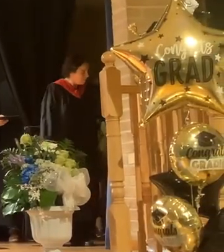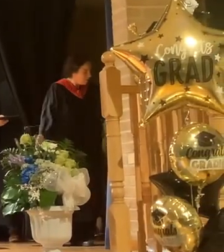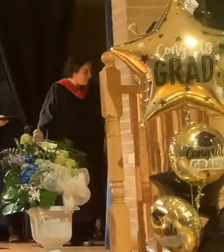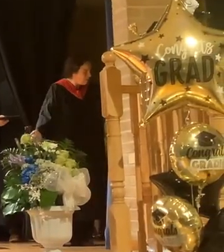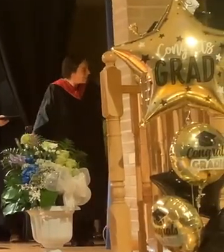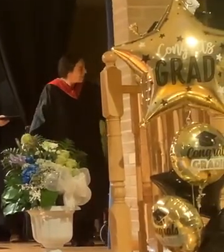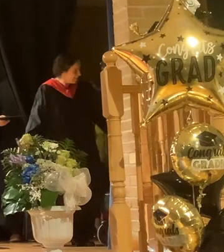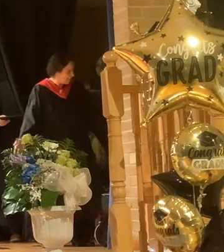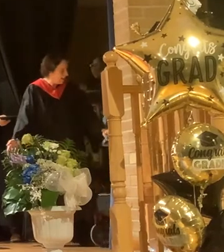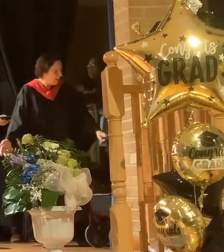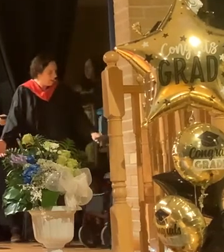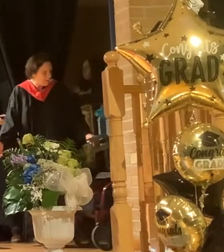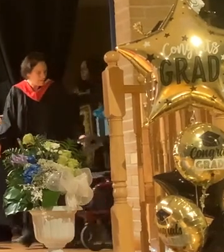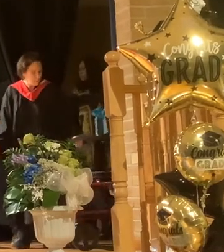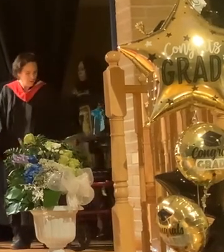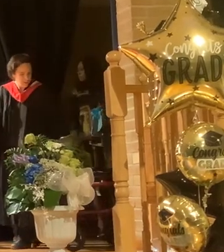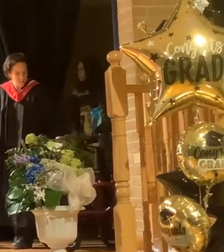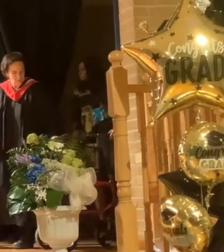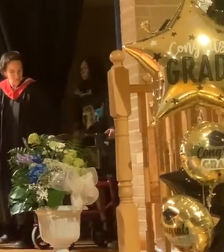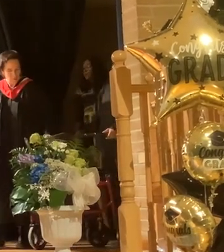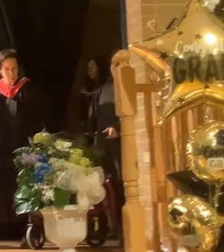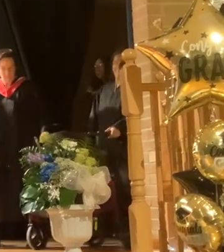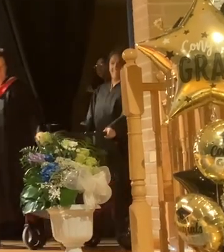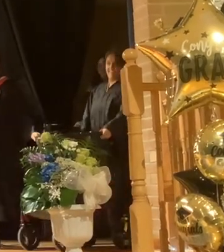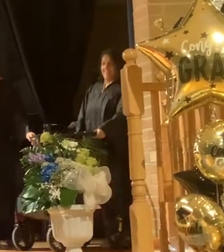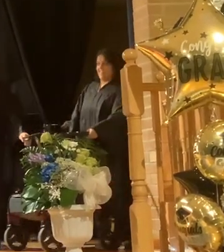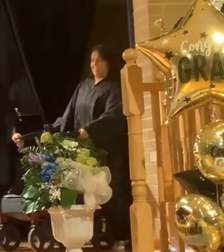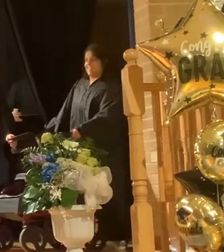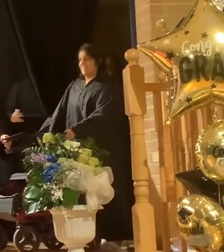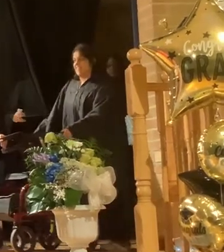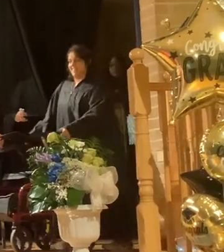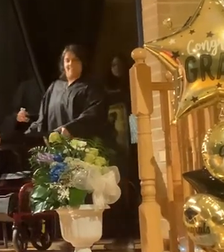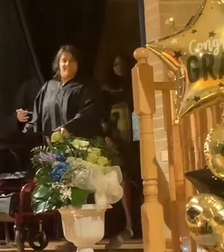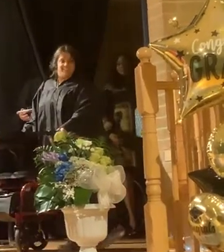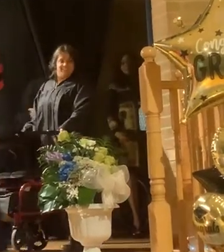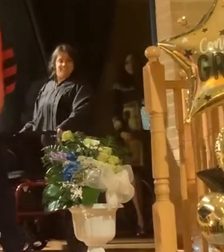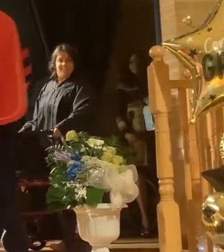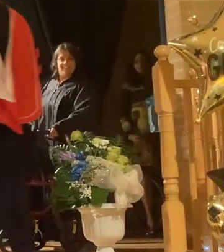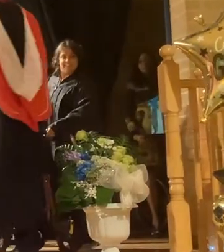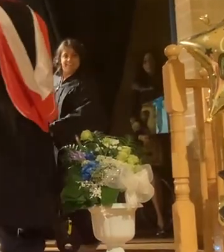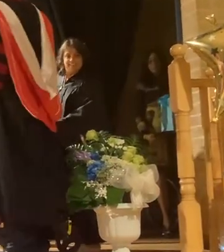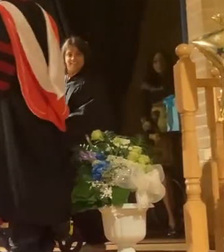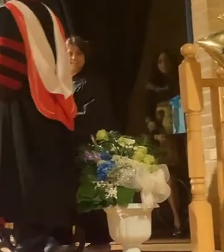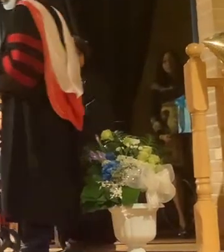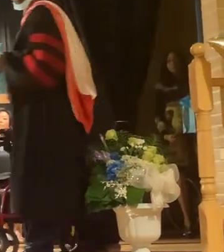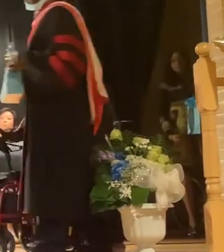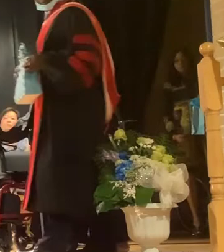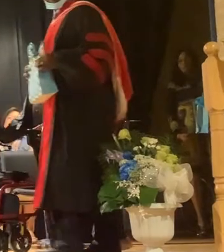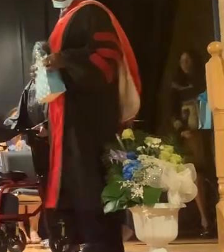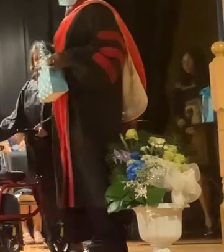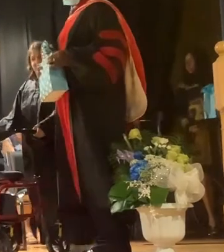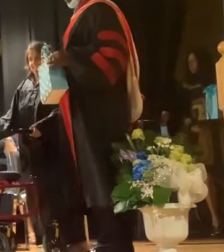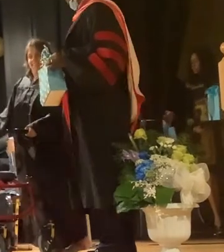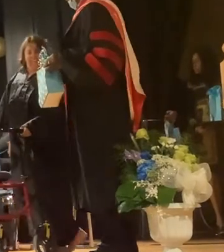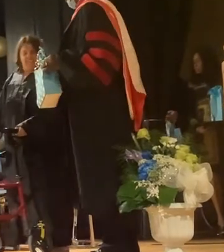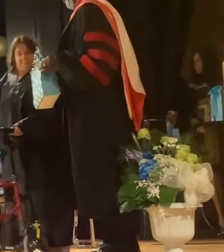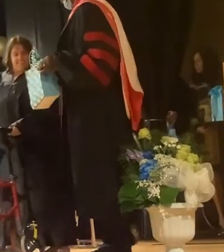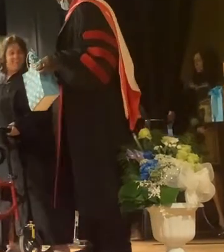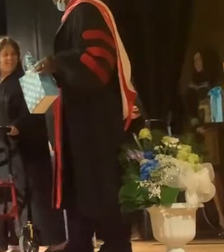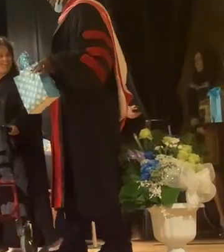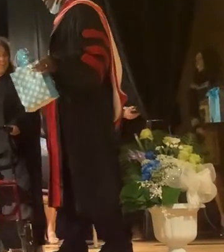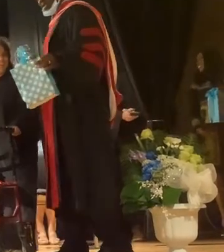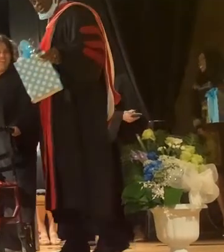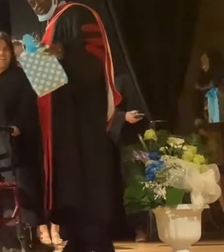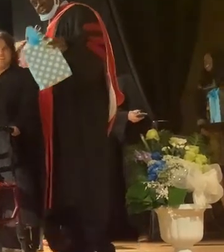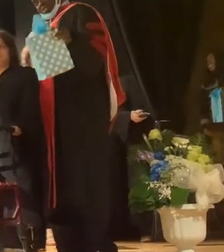smile, who always greets everybody as she's saying hello as she comes up onto the stage. Another beautiful soul we're going to miss